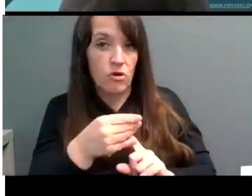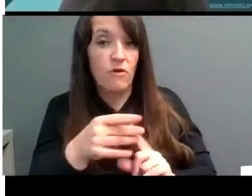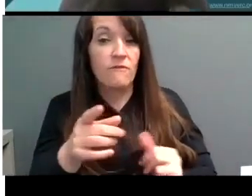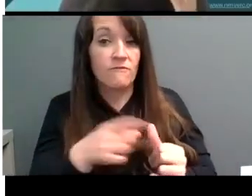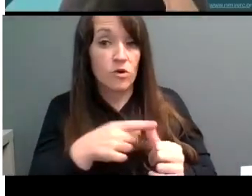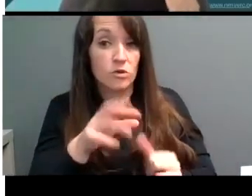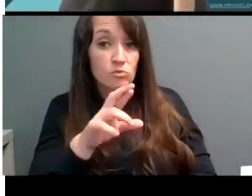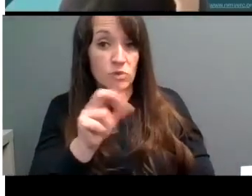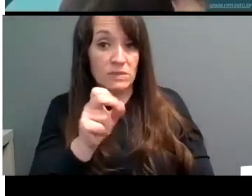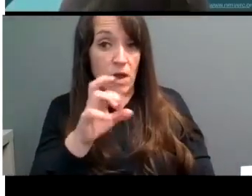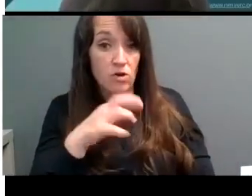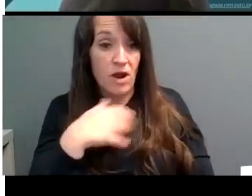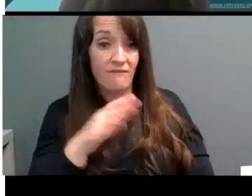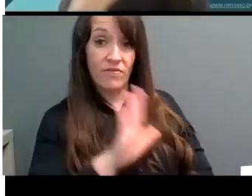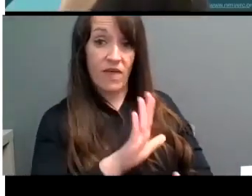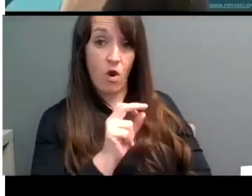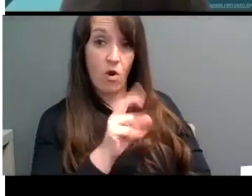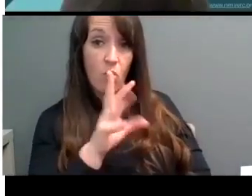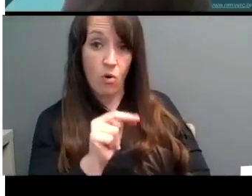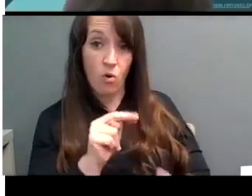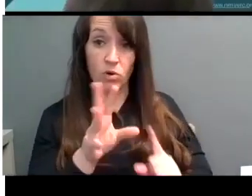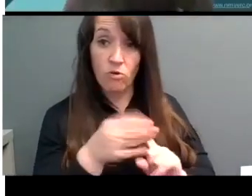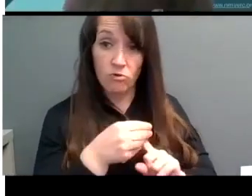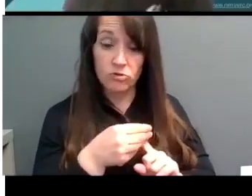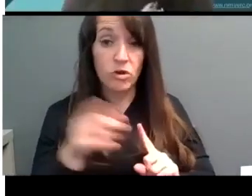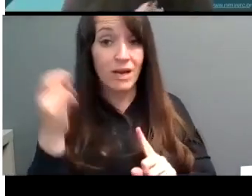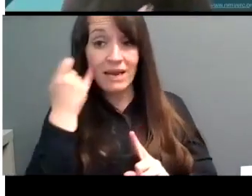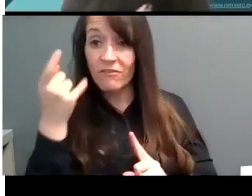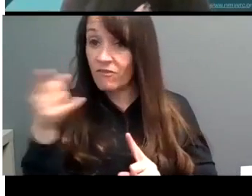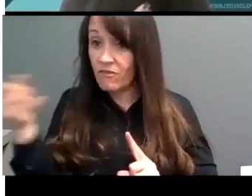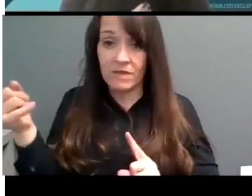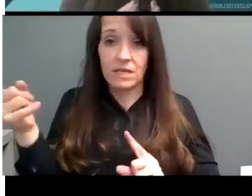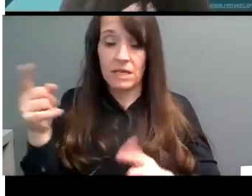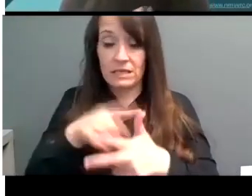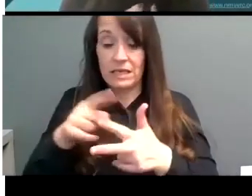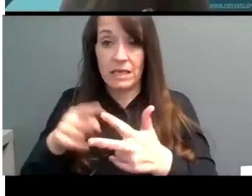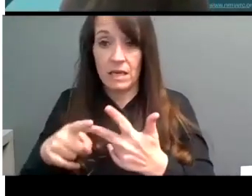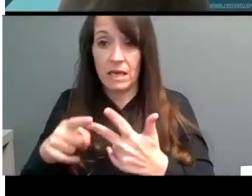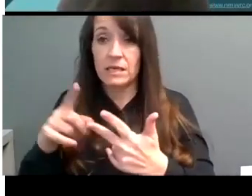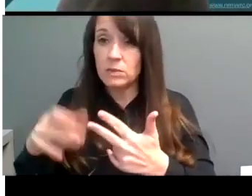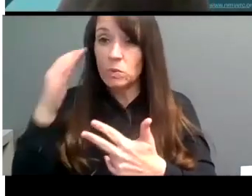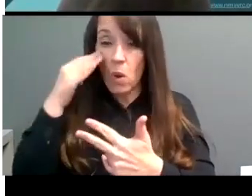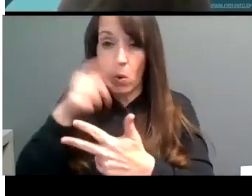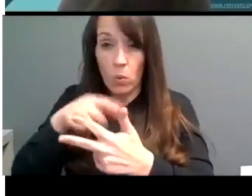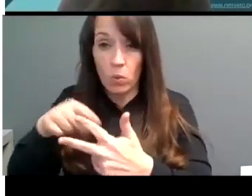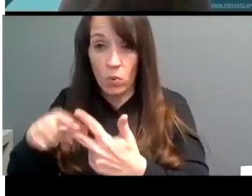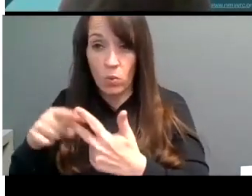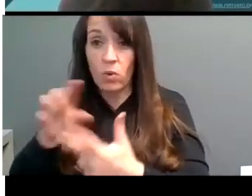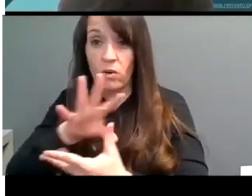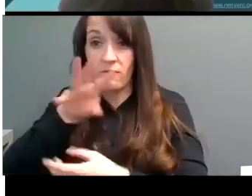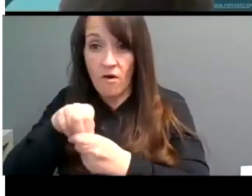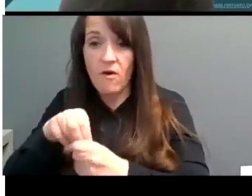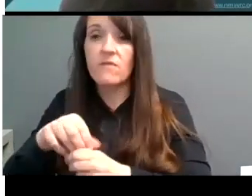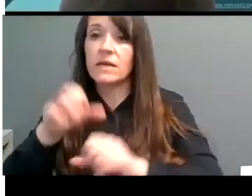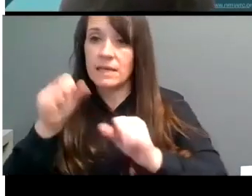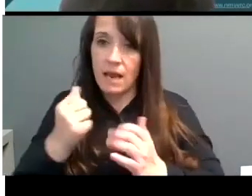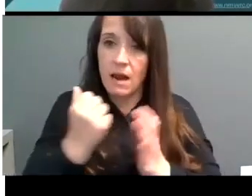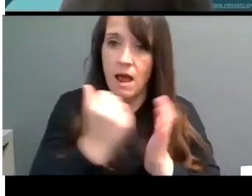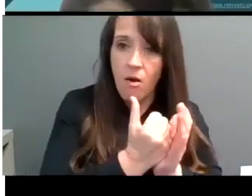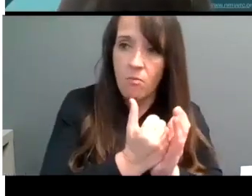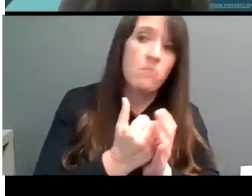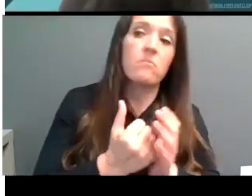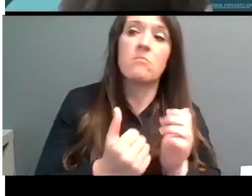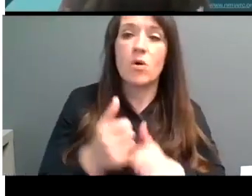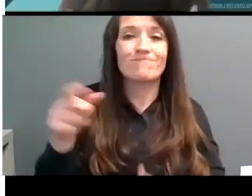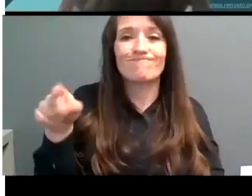two pieces. You have to have the trauma and you have to have the first responder culture. So that's a very important component to make sure. And where we are kind of